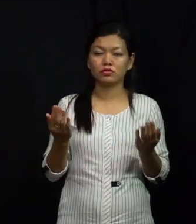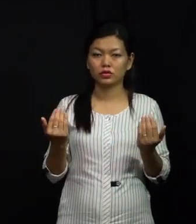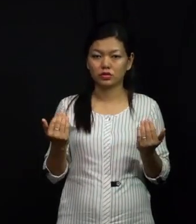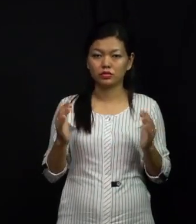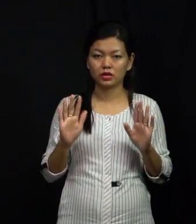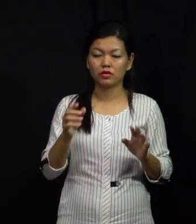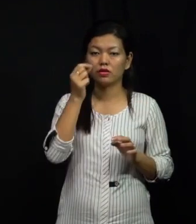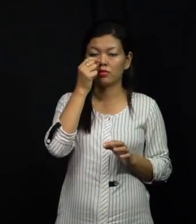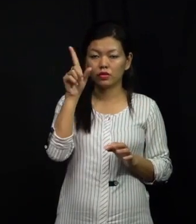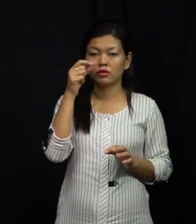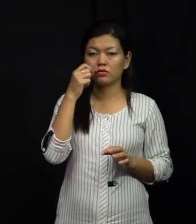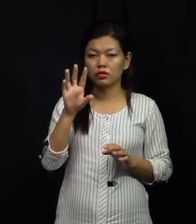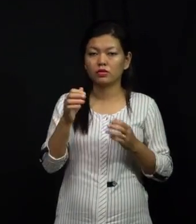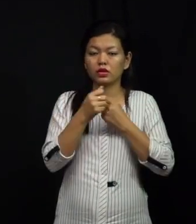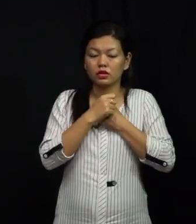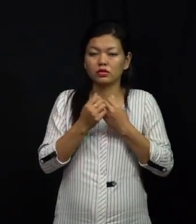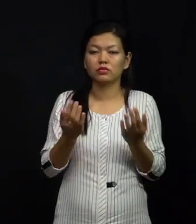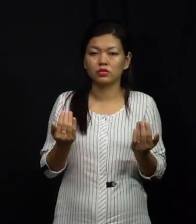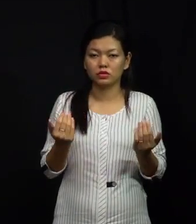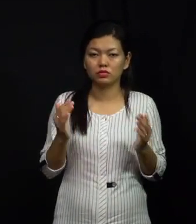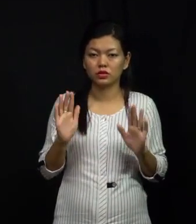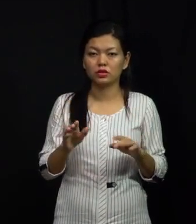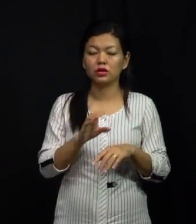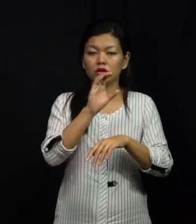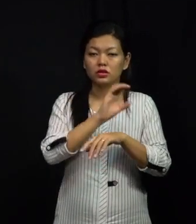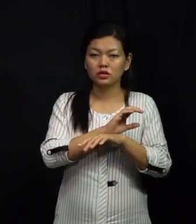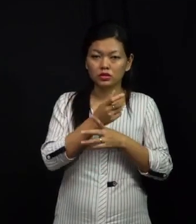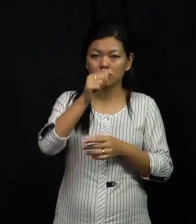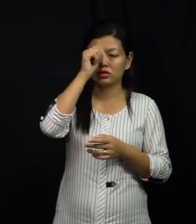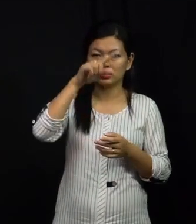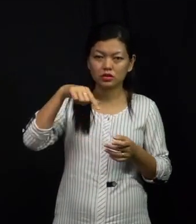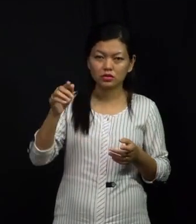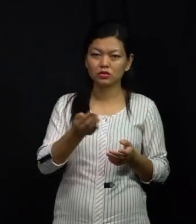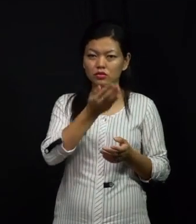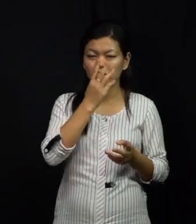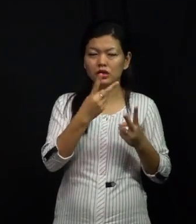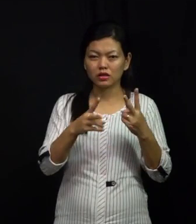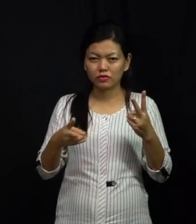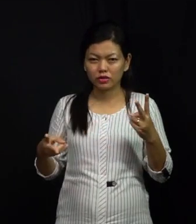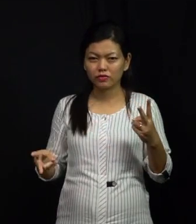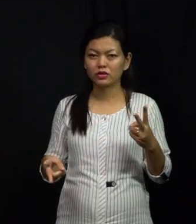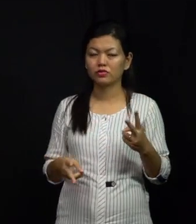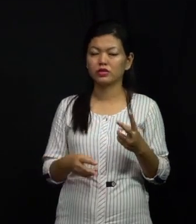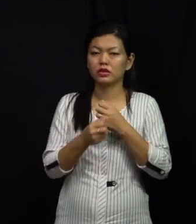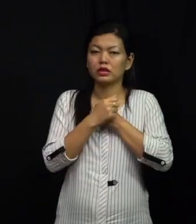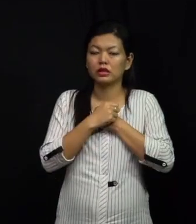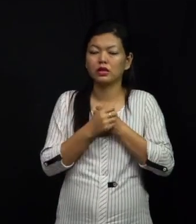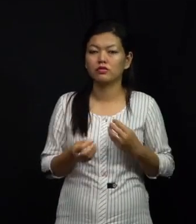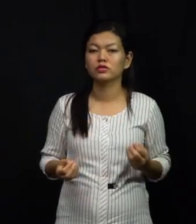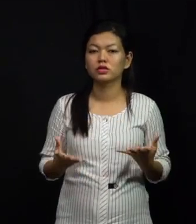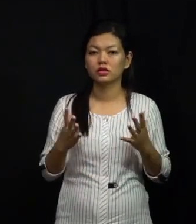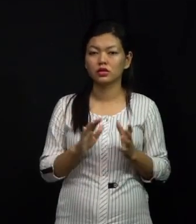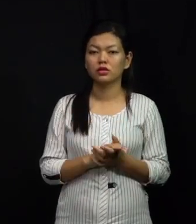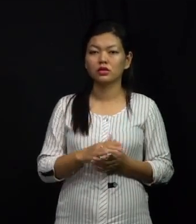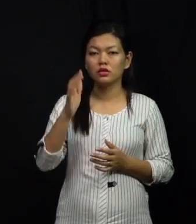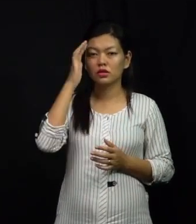what about the intellectual development? Certain things like concepts, perception, and then memory, reasoning, all